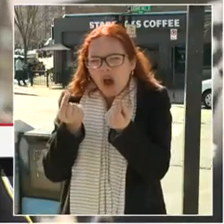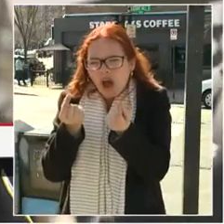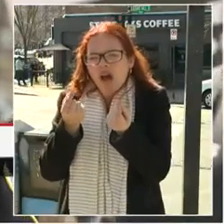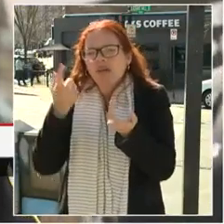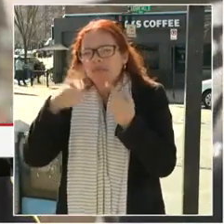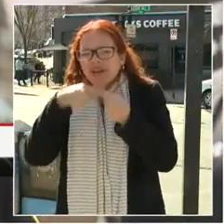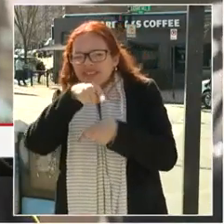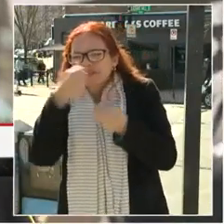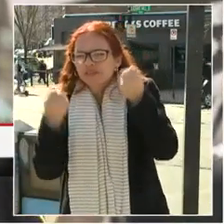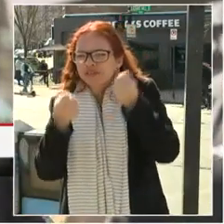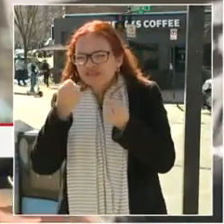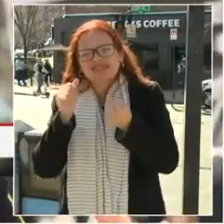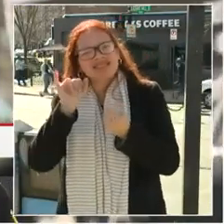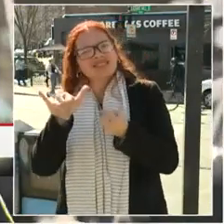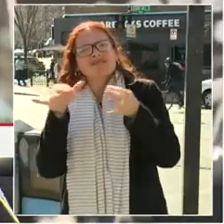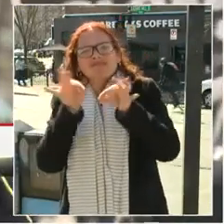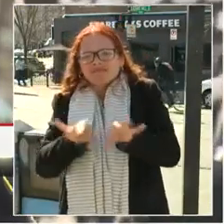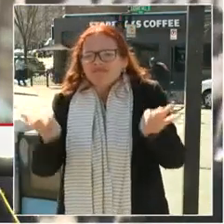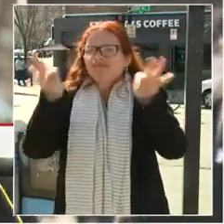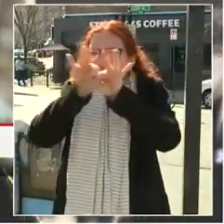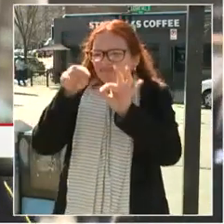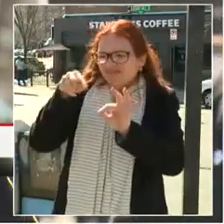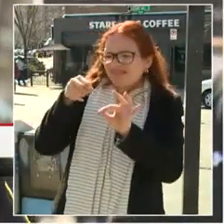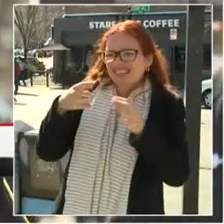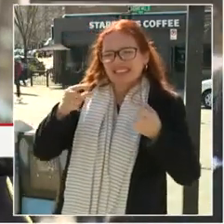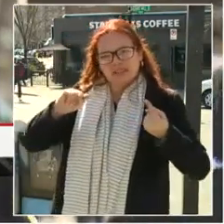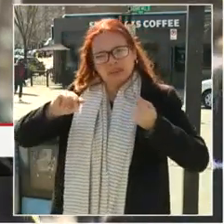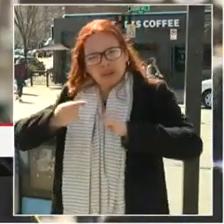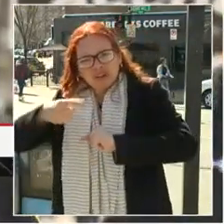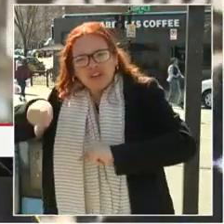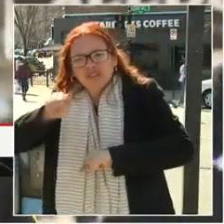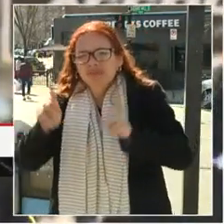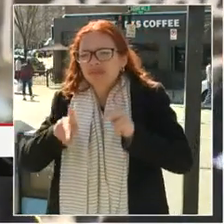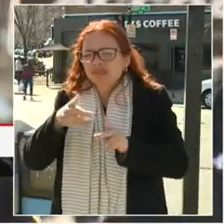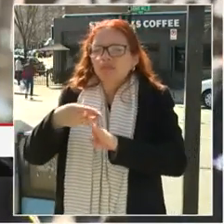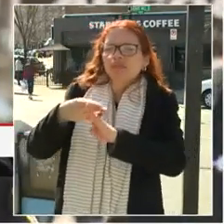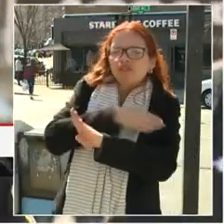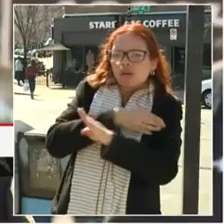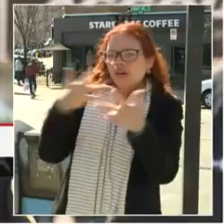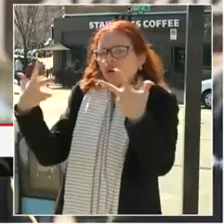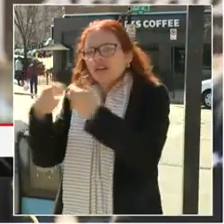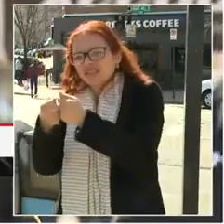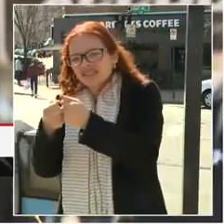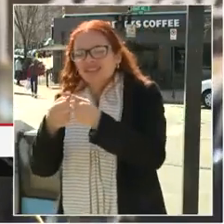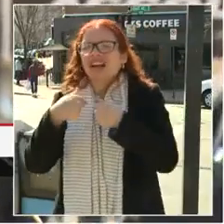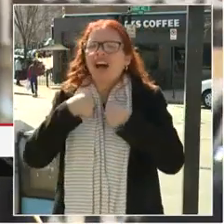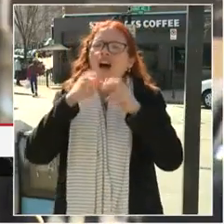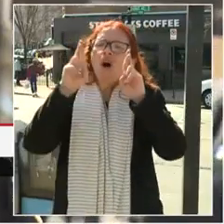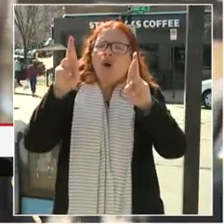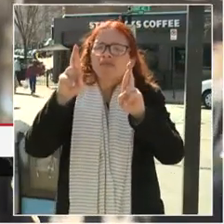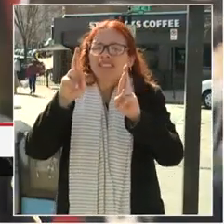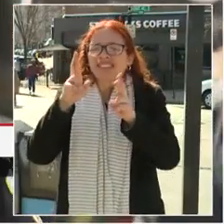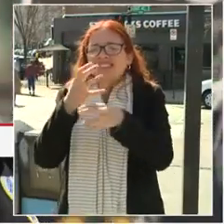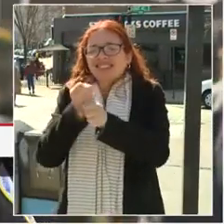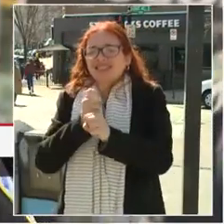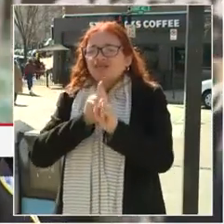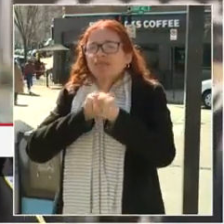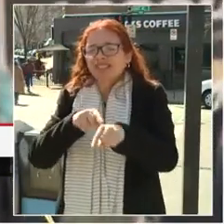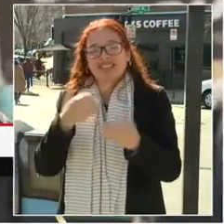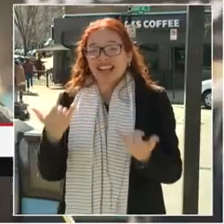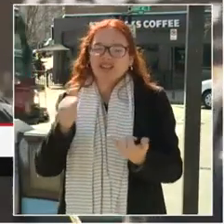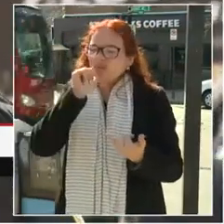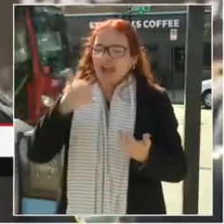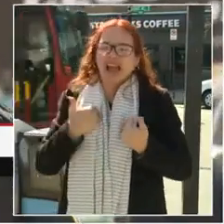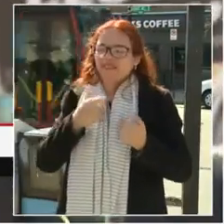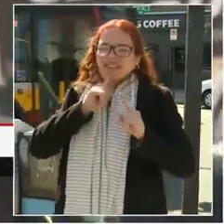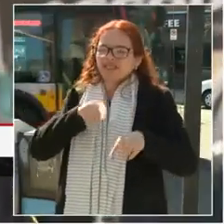some pretty significant injuries, about what was happening in the car before that. Hopefully we'll get to that answer, but I don't have it right now. And then just an update on